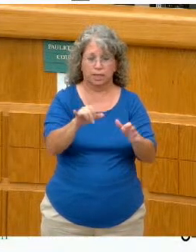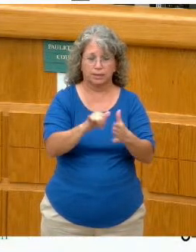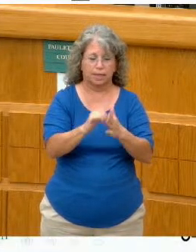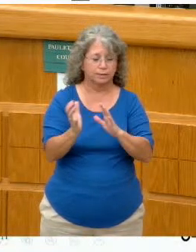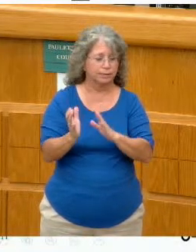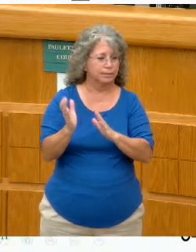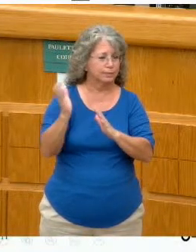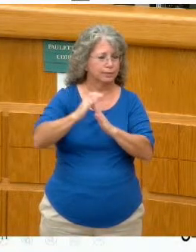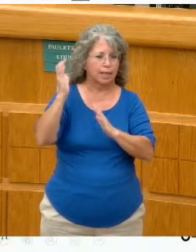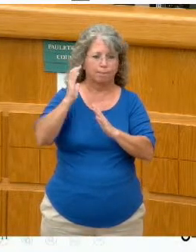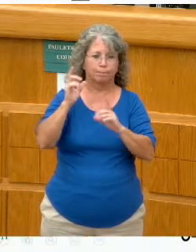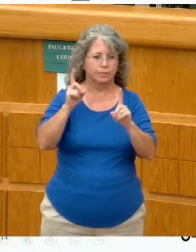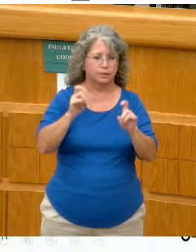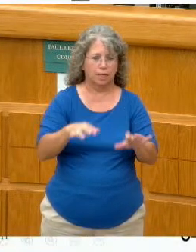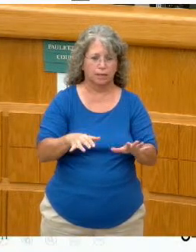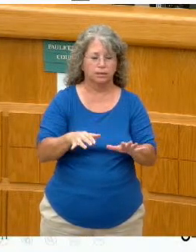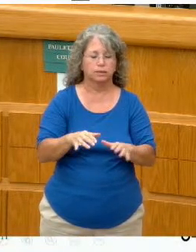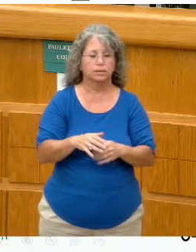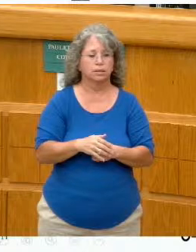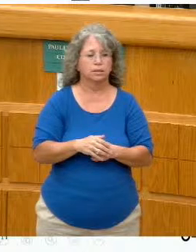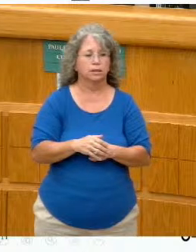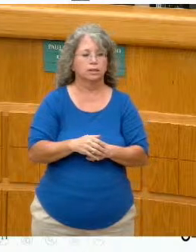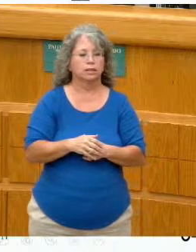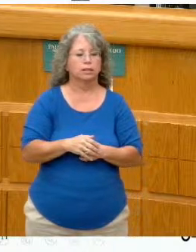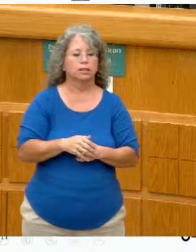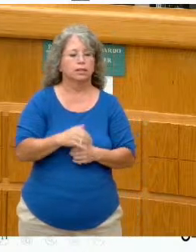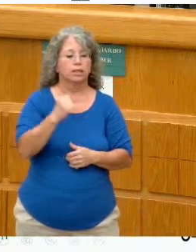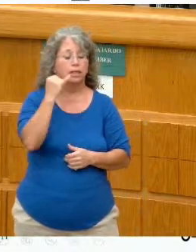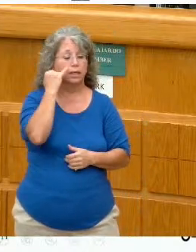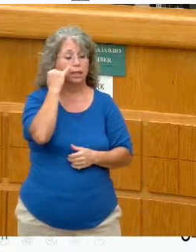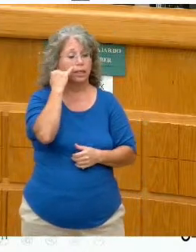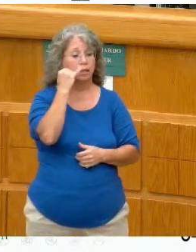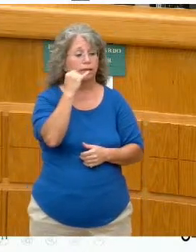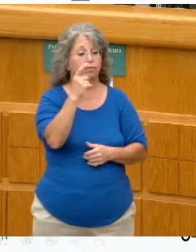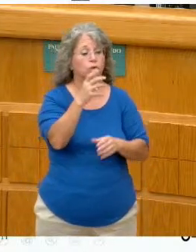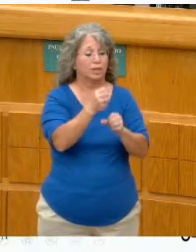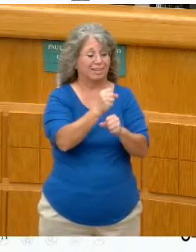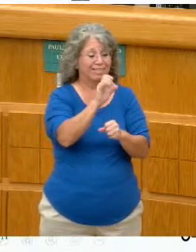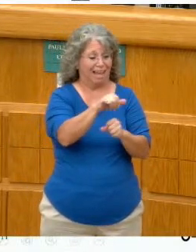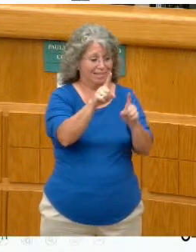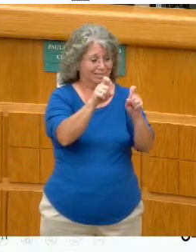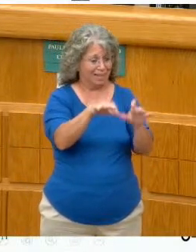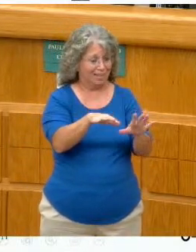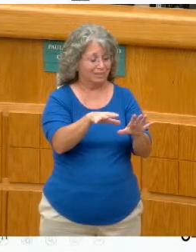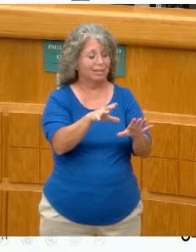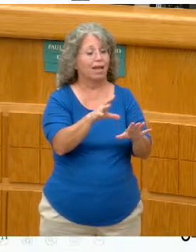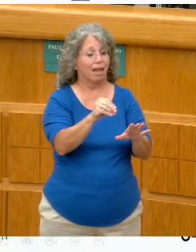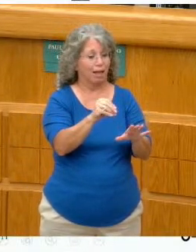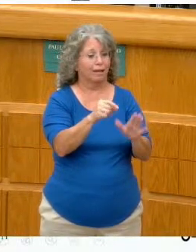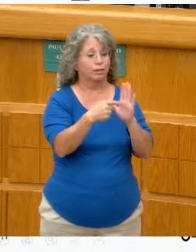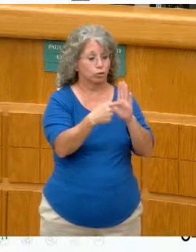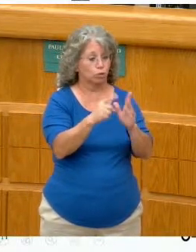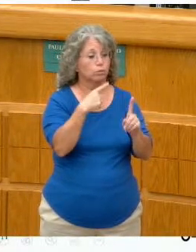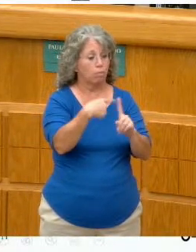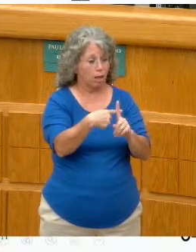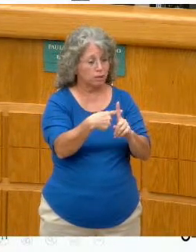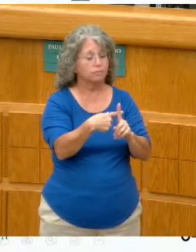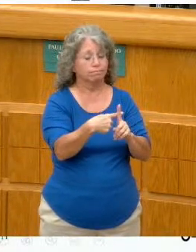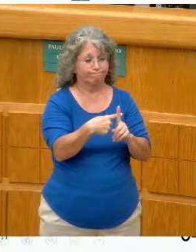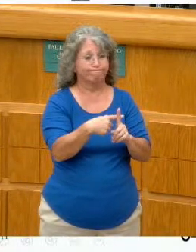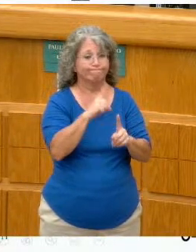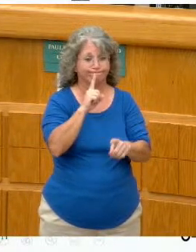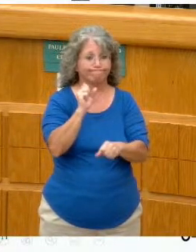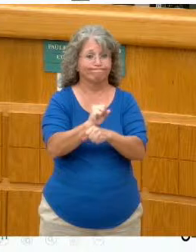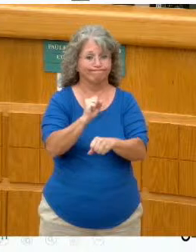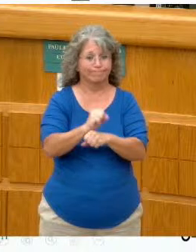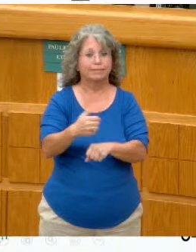you're infected. Basically, if they come back positive, you definitely have COVID-19. And we use these two data sources